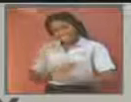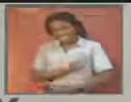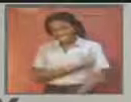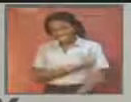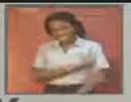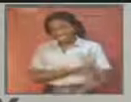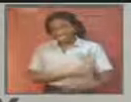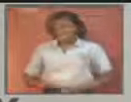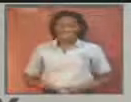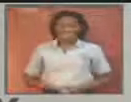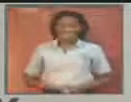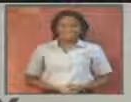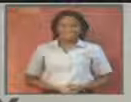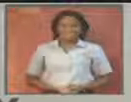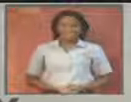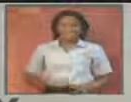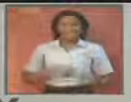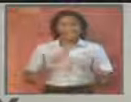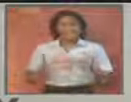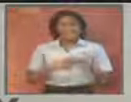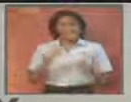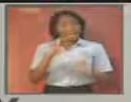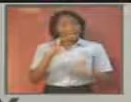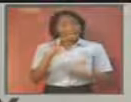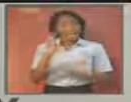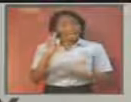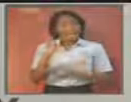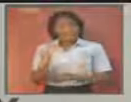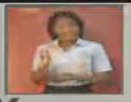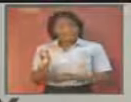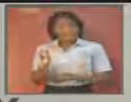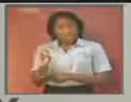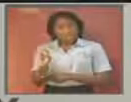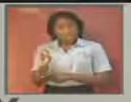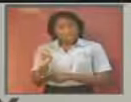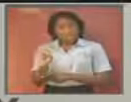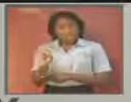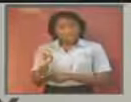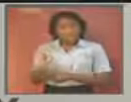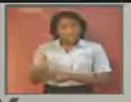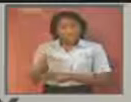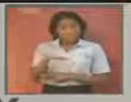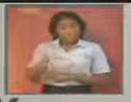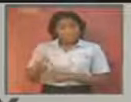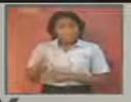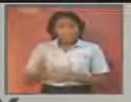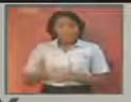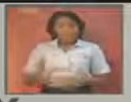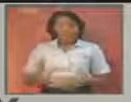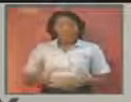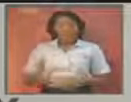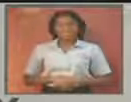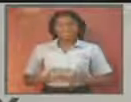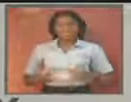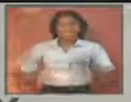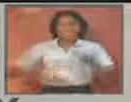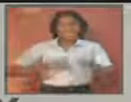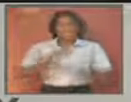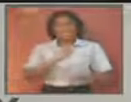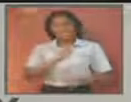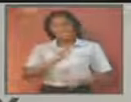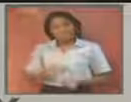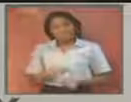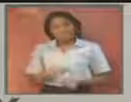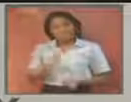next center would be the Mayaro Sporting Complex. We aim to deliver 1,513